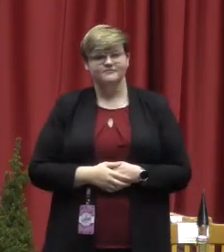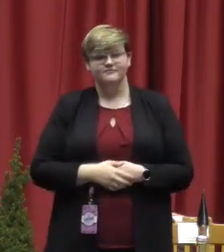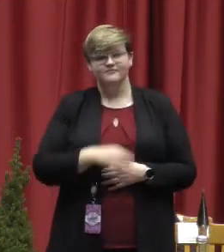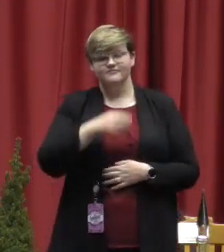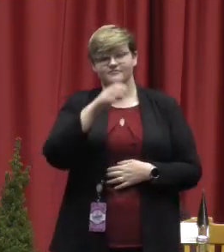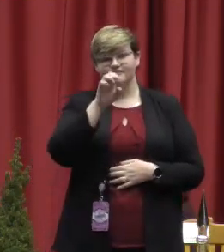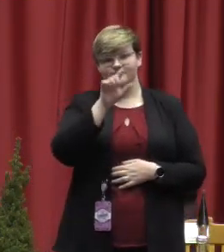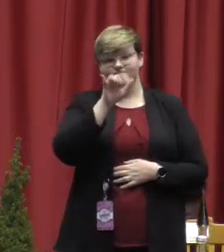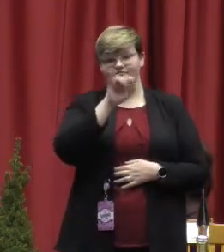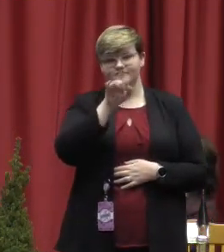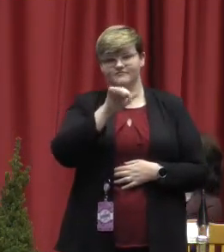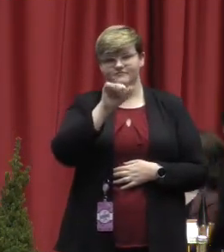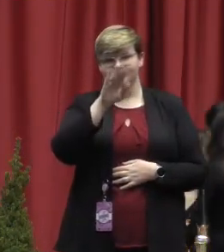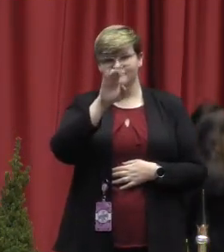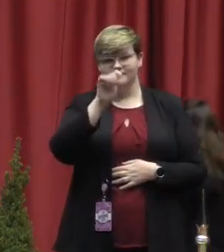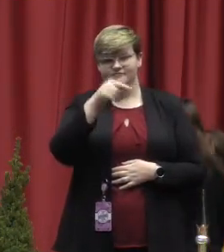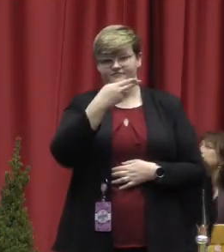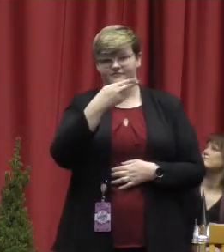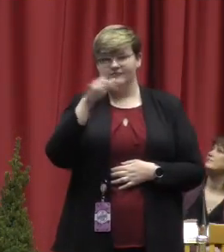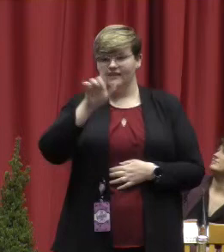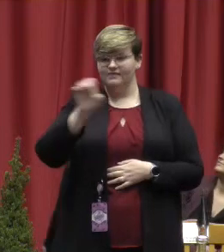Elizabeth Lee.